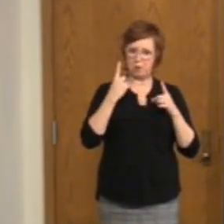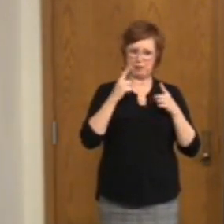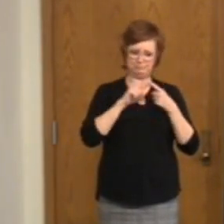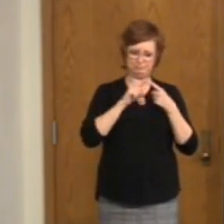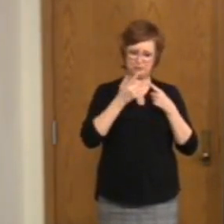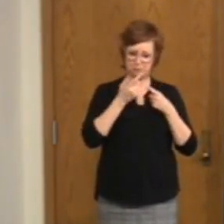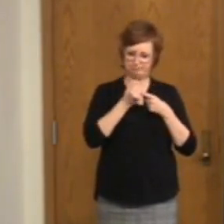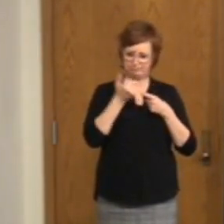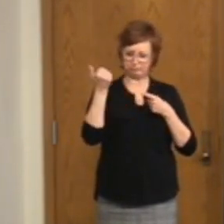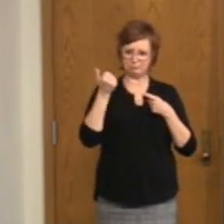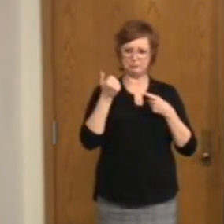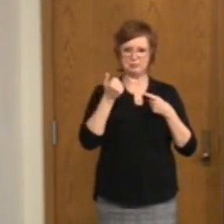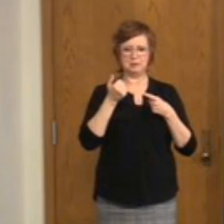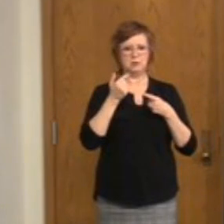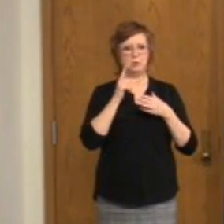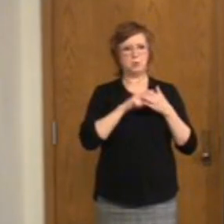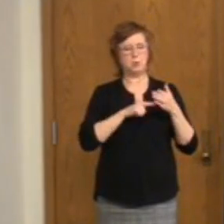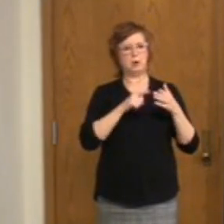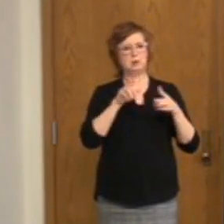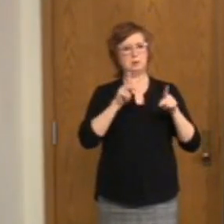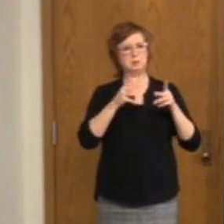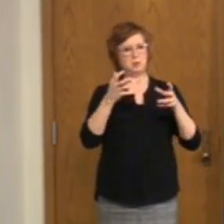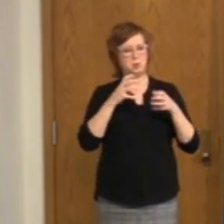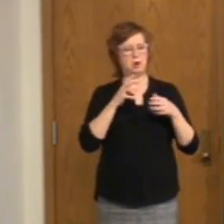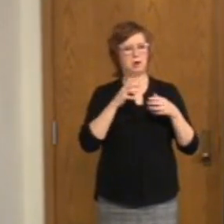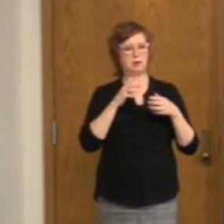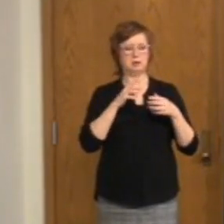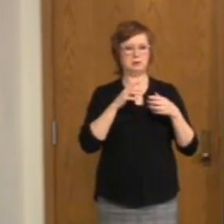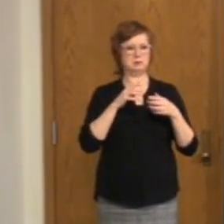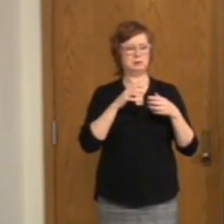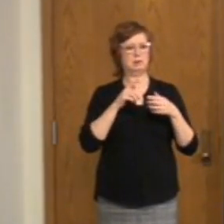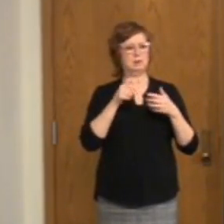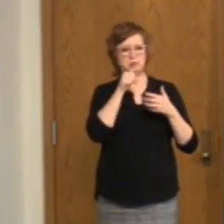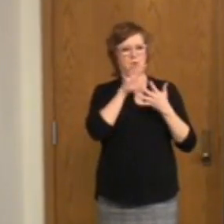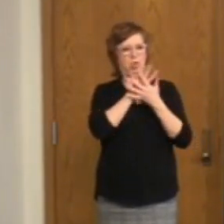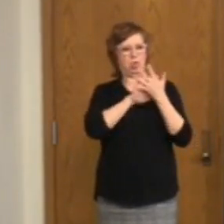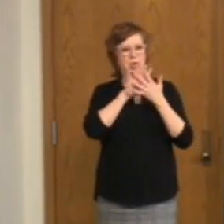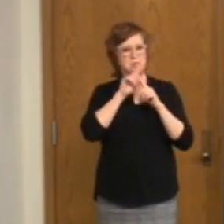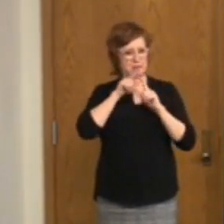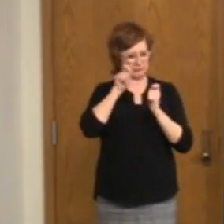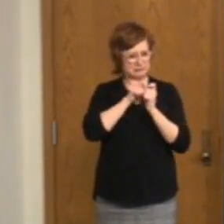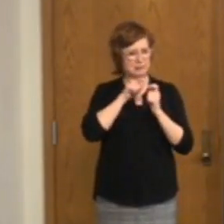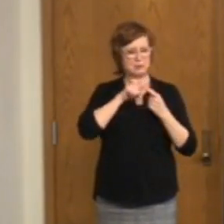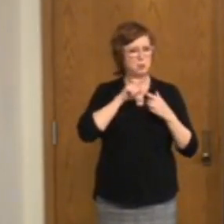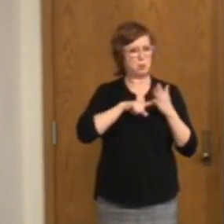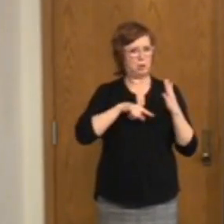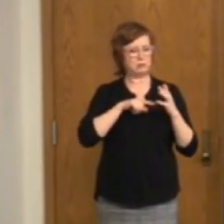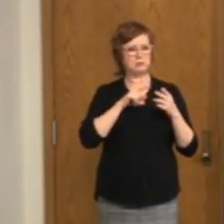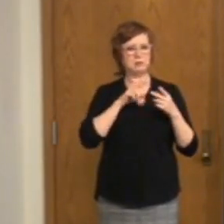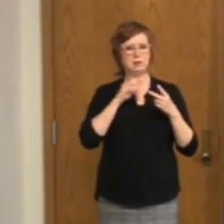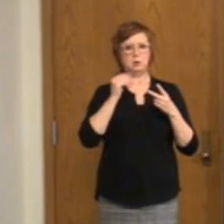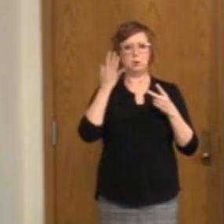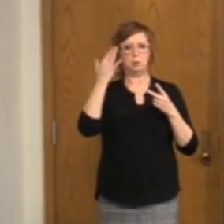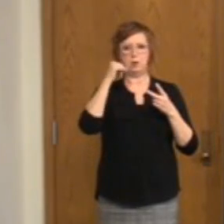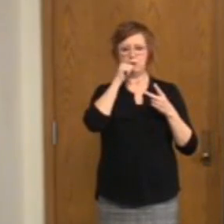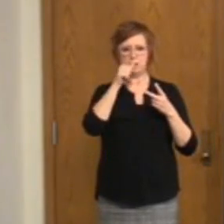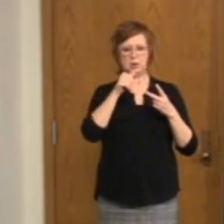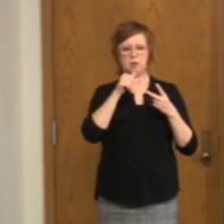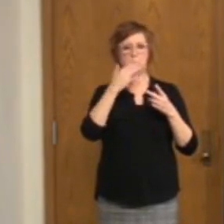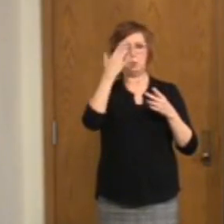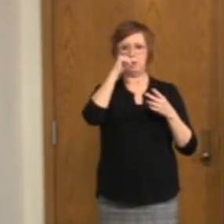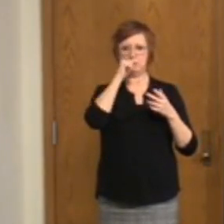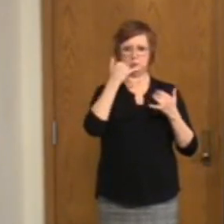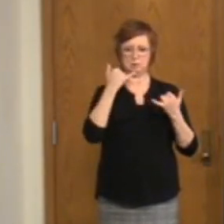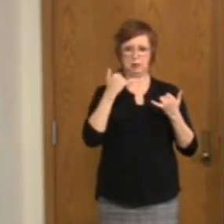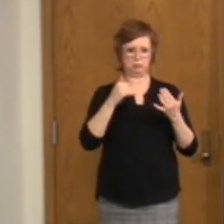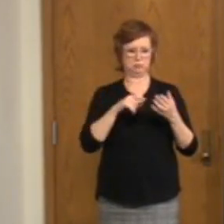what would be easing restrictions? Can you give people a sense of what that may be, and why now would be the time to do that with variants out there and the concern